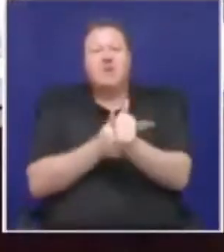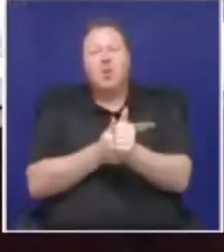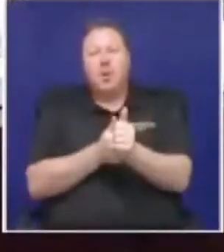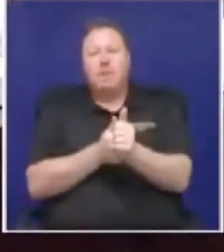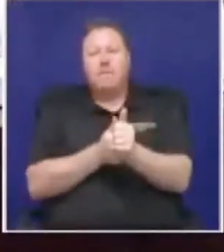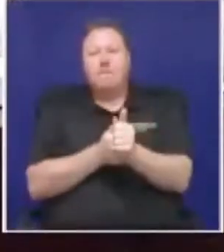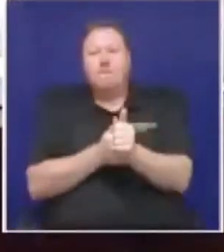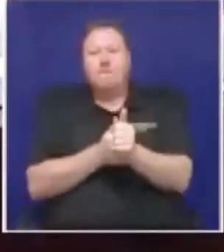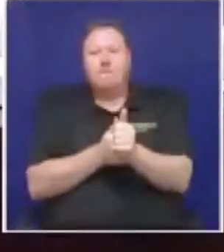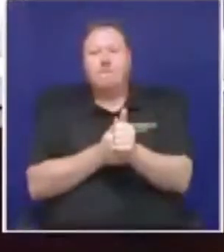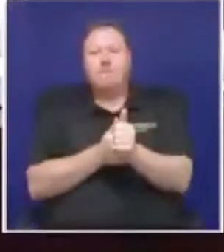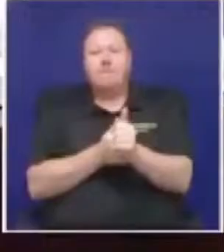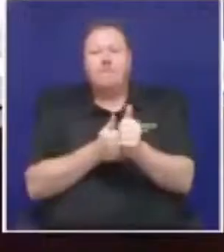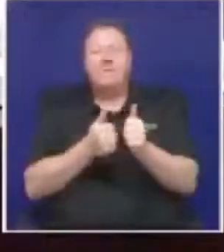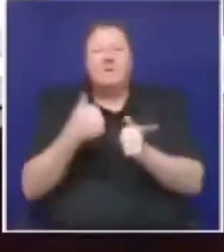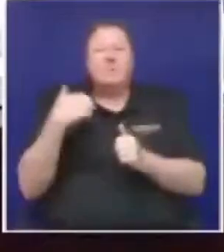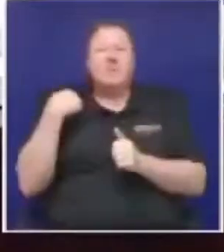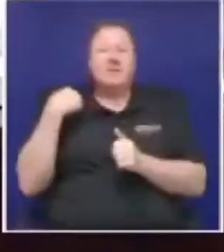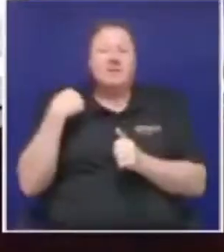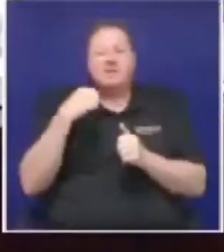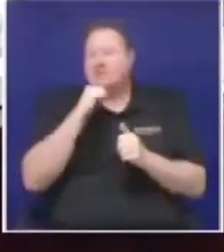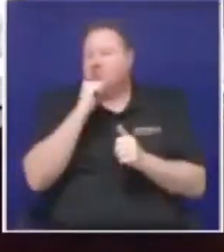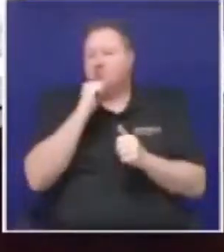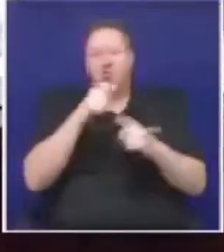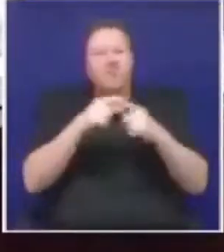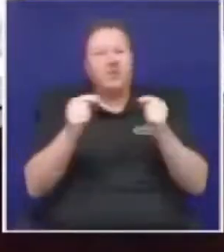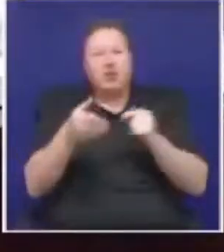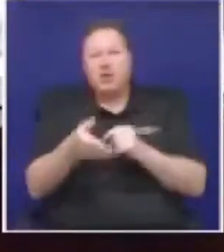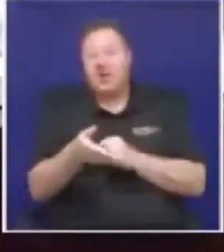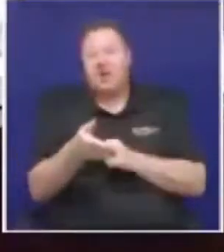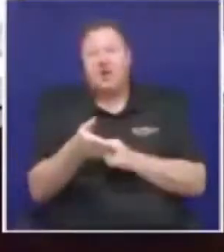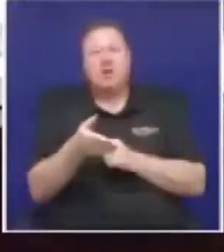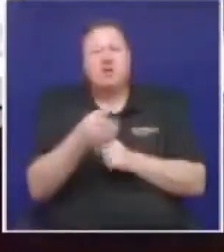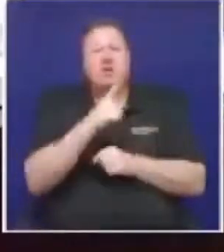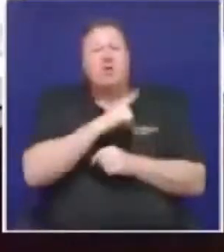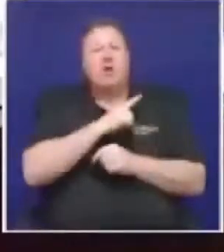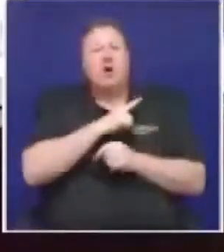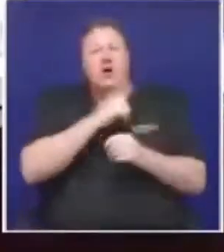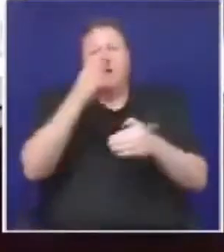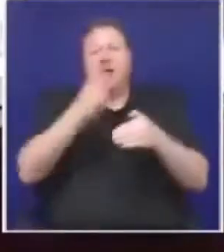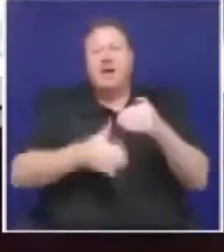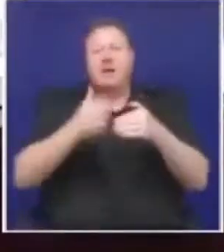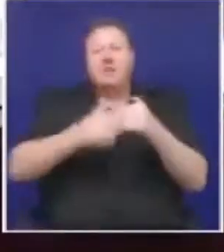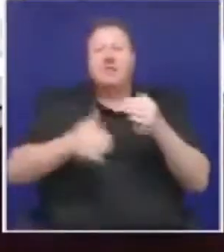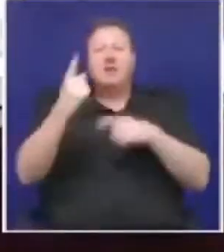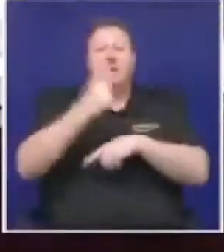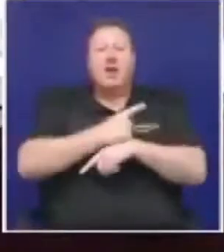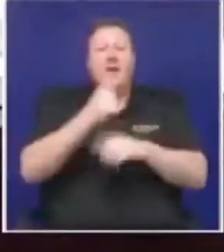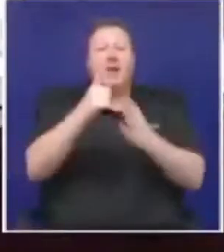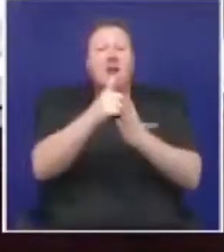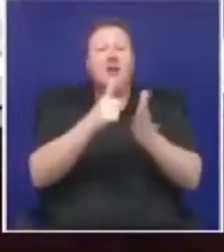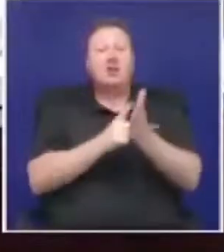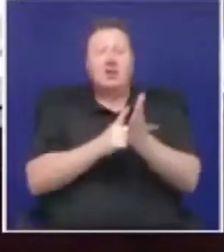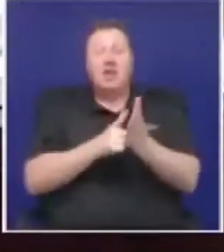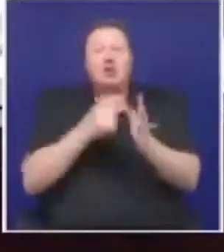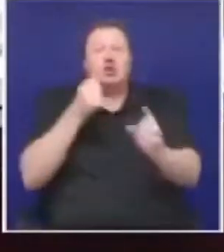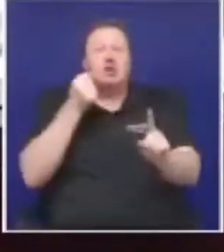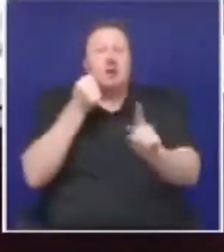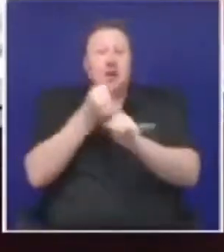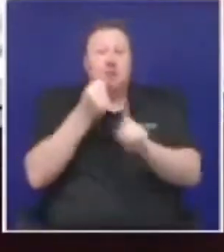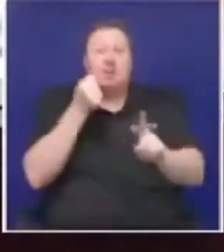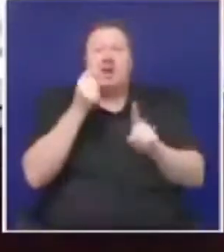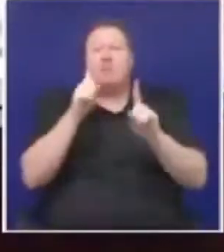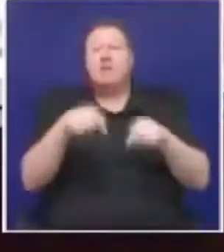ministers, but we don't end there, because at the end of the day, legislation must make impact